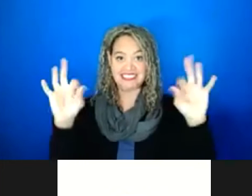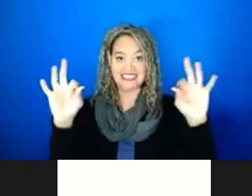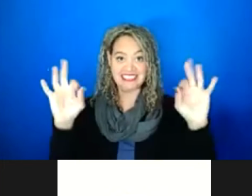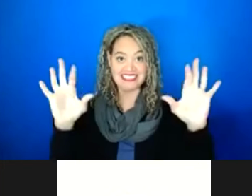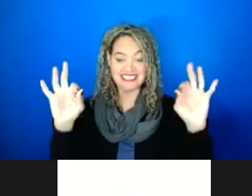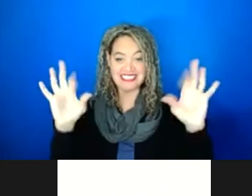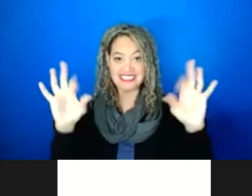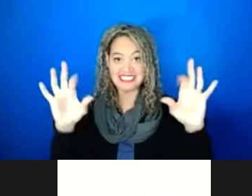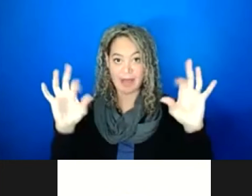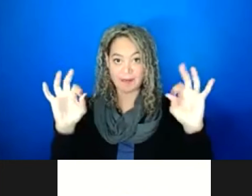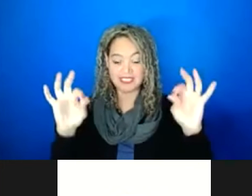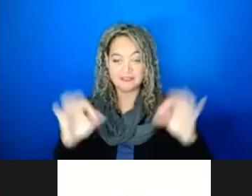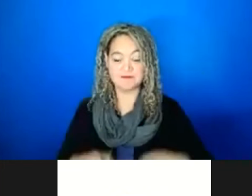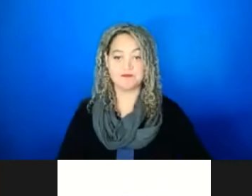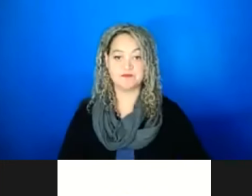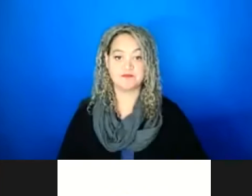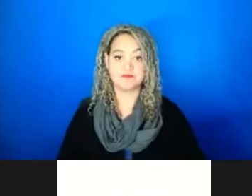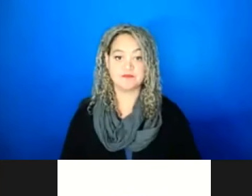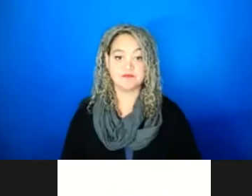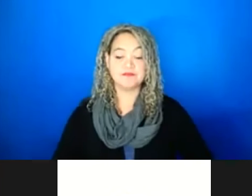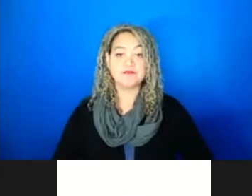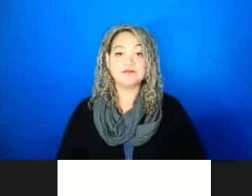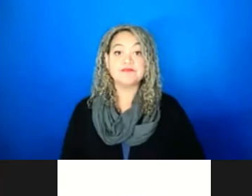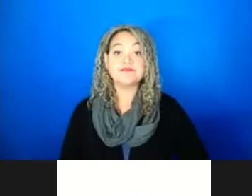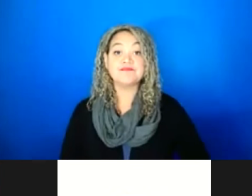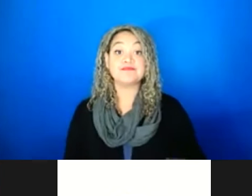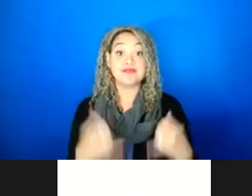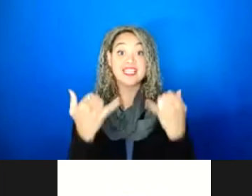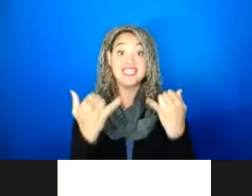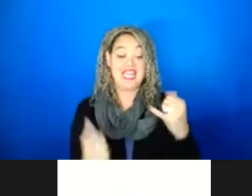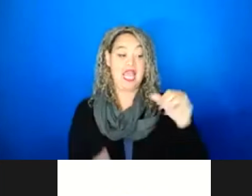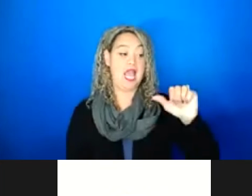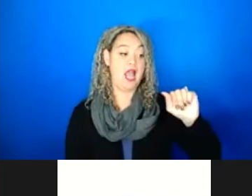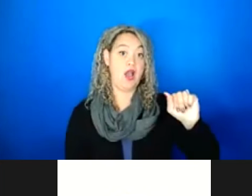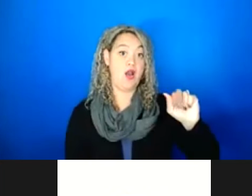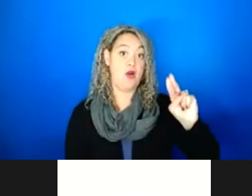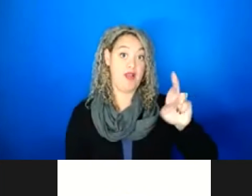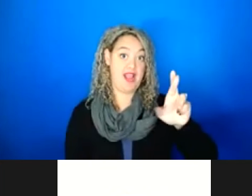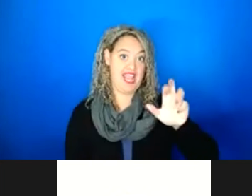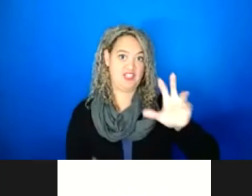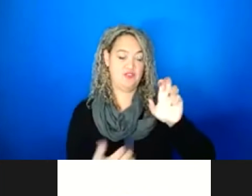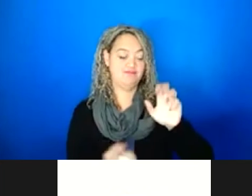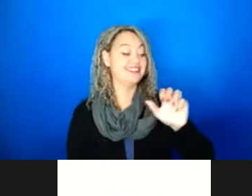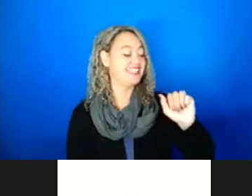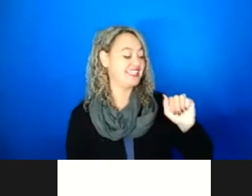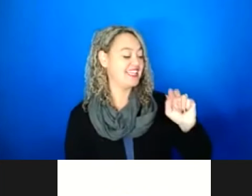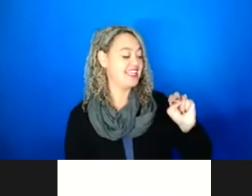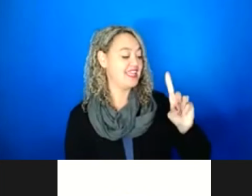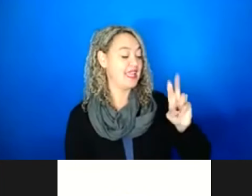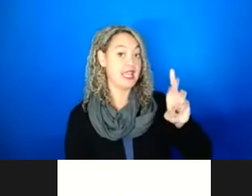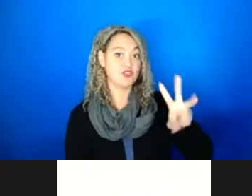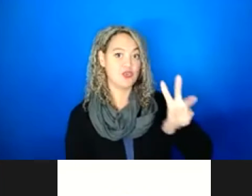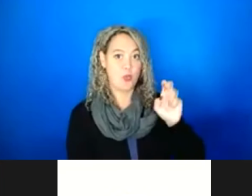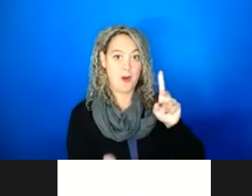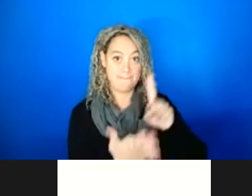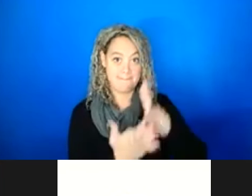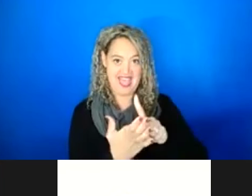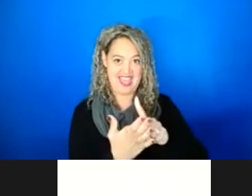So now, Andrew, now that we've gotten back into the scanner, we're in the